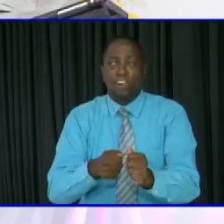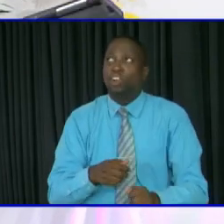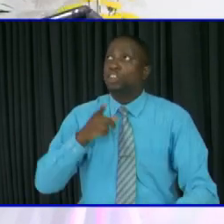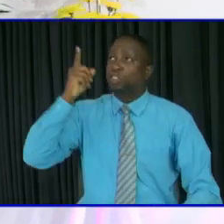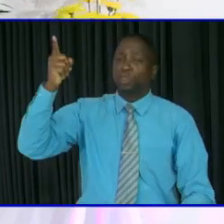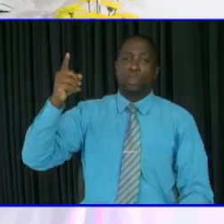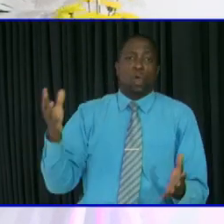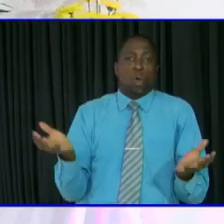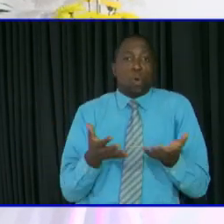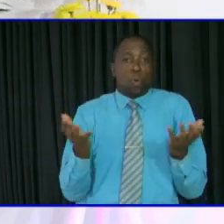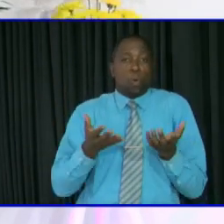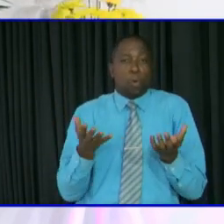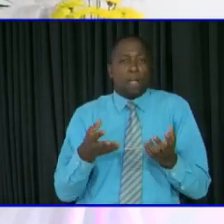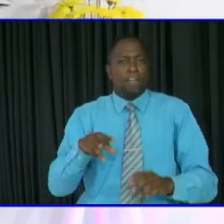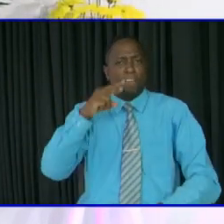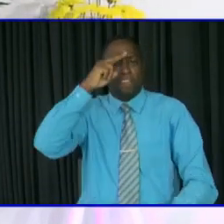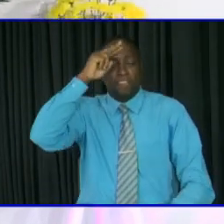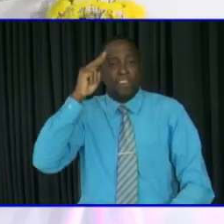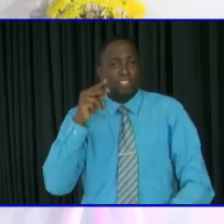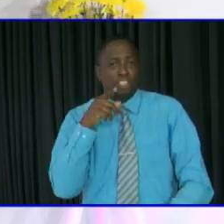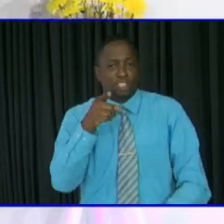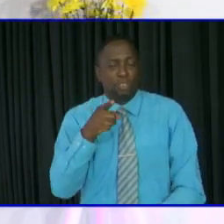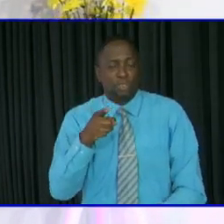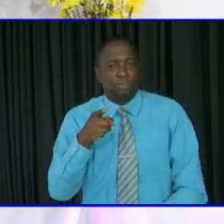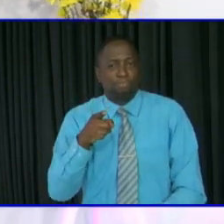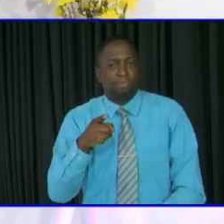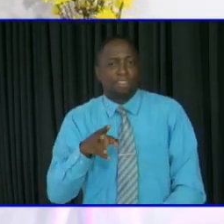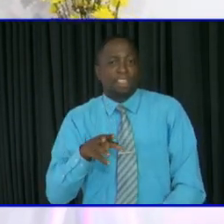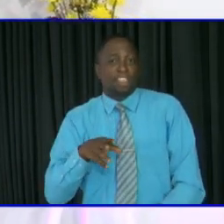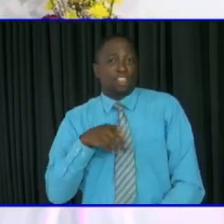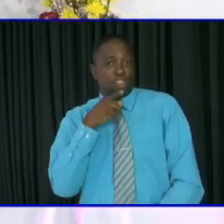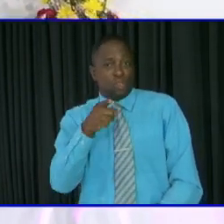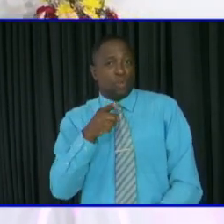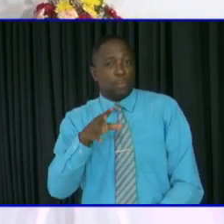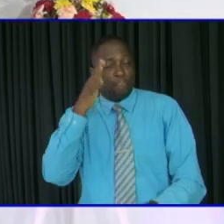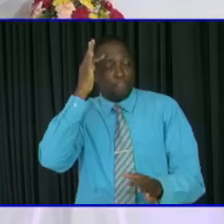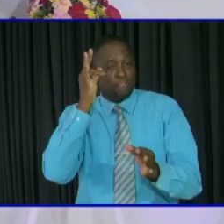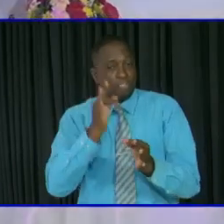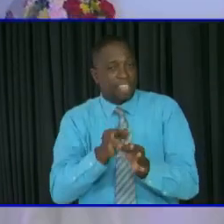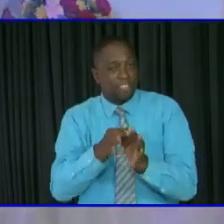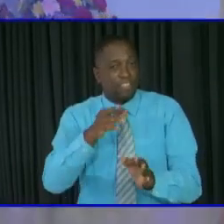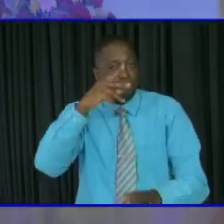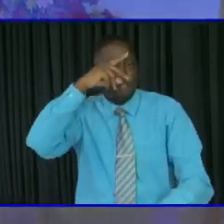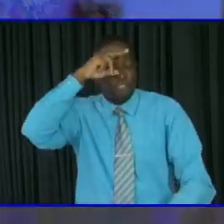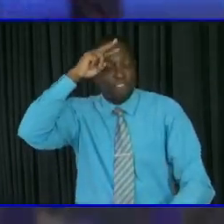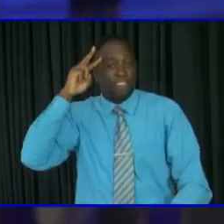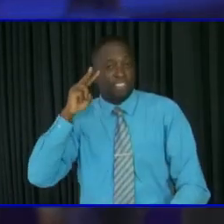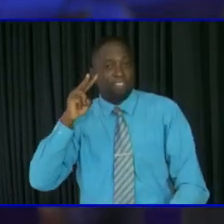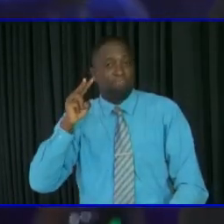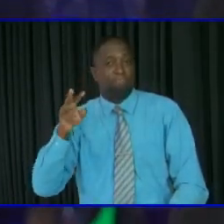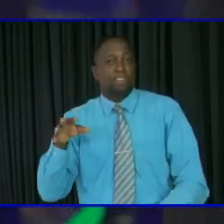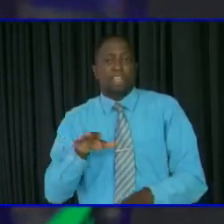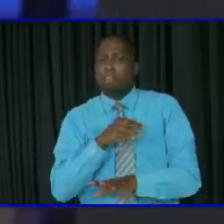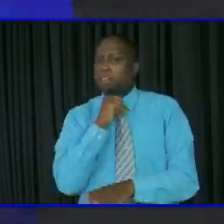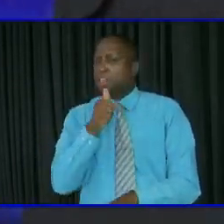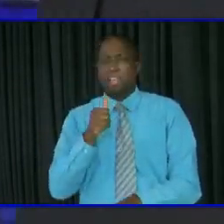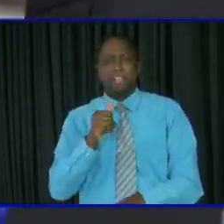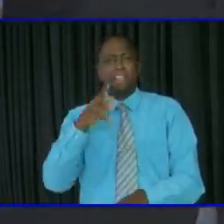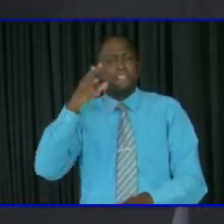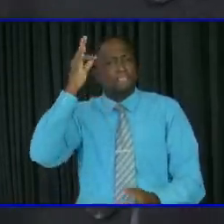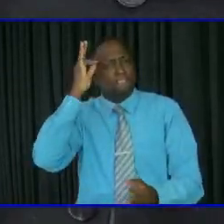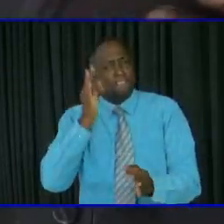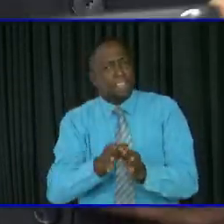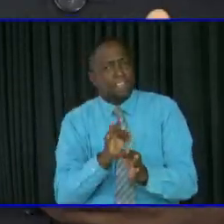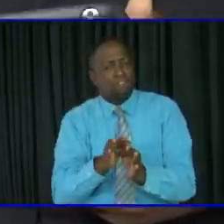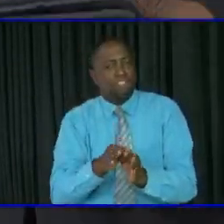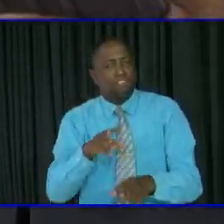What kind of virgin are you? Are you a faithful virgin or an unfaithful virgin? What